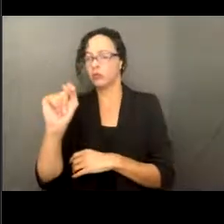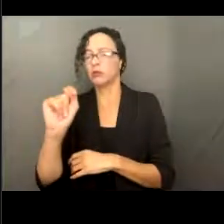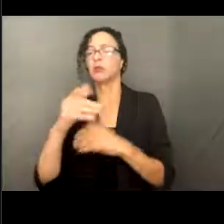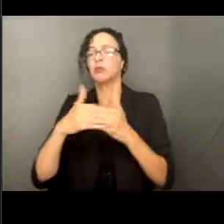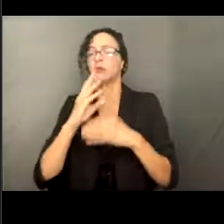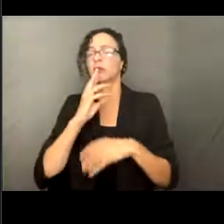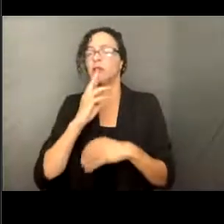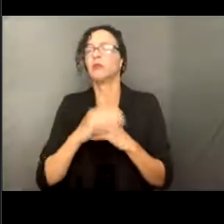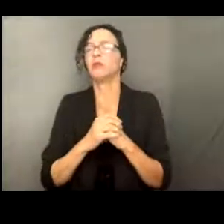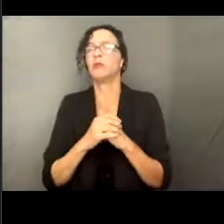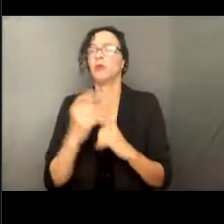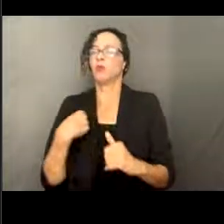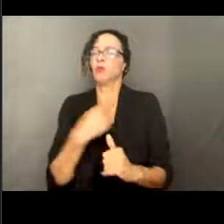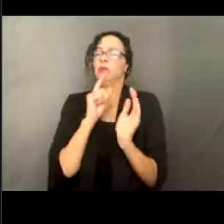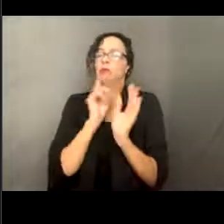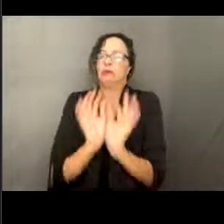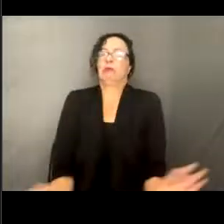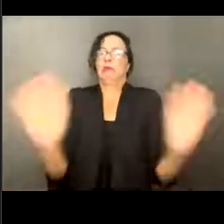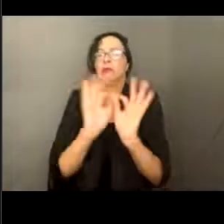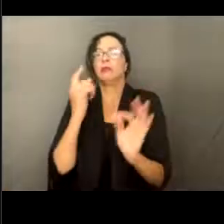whole Central Coast because really,